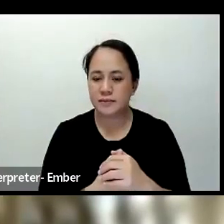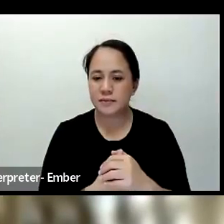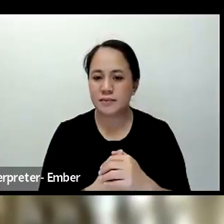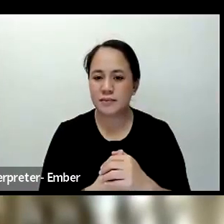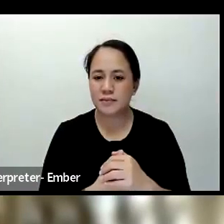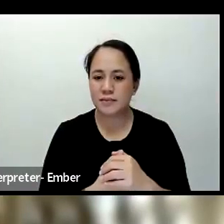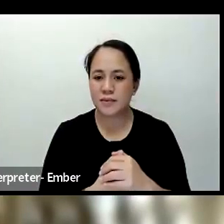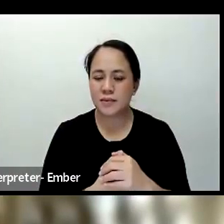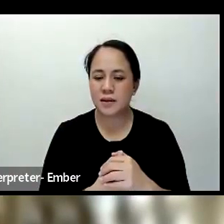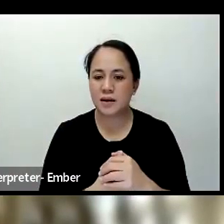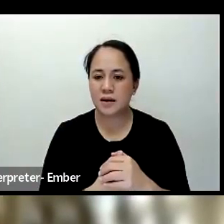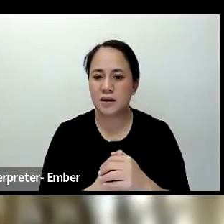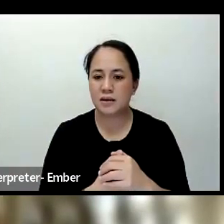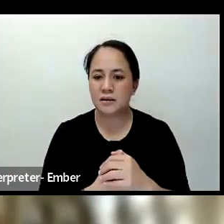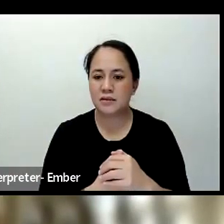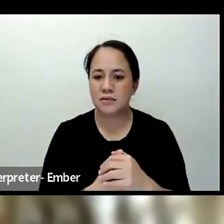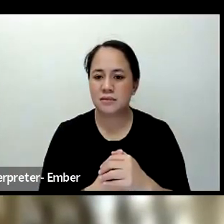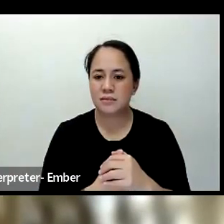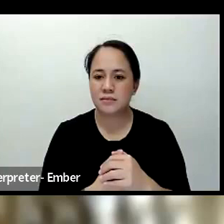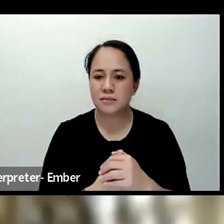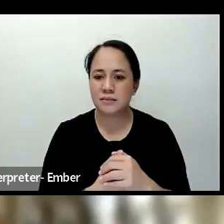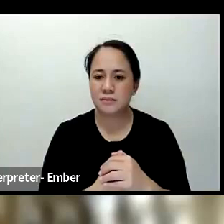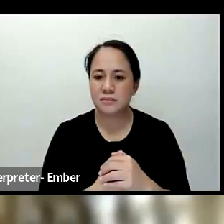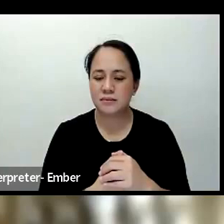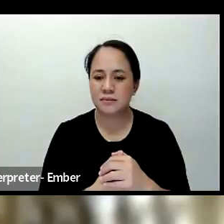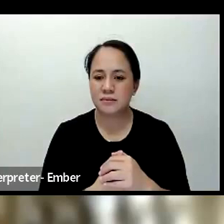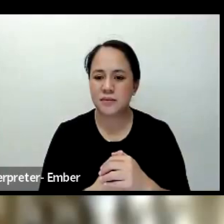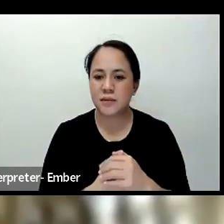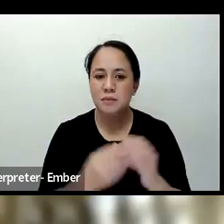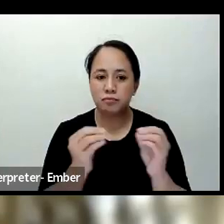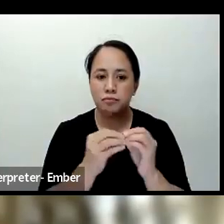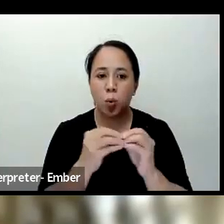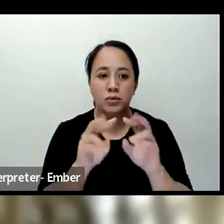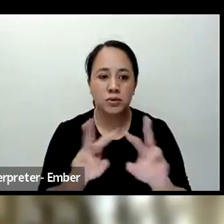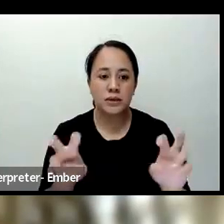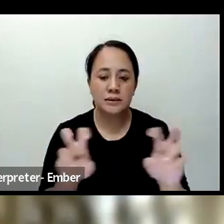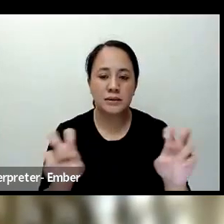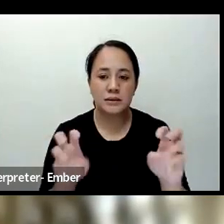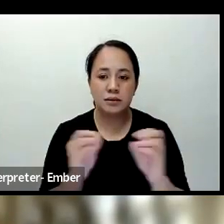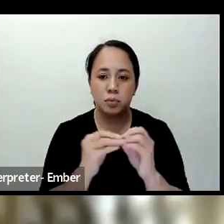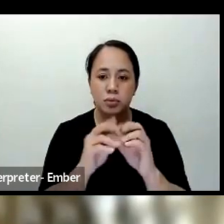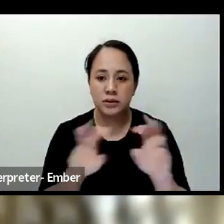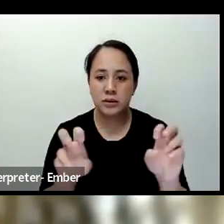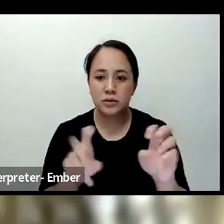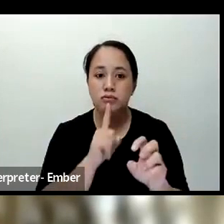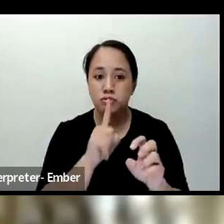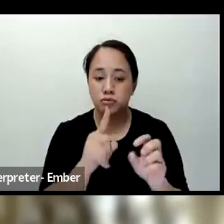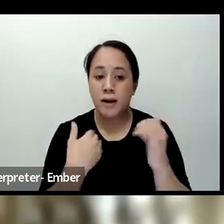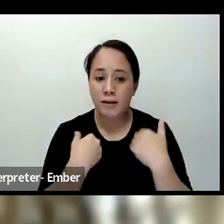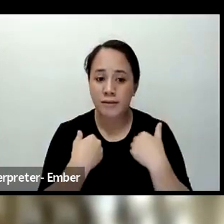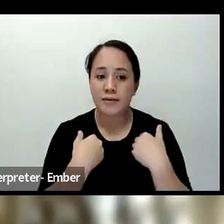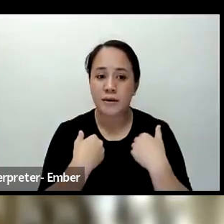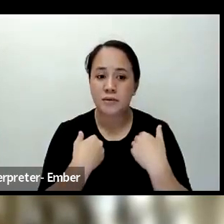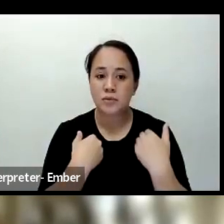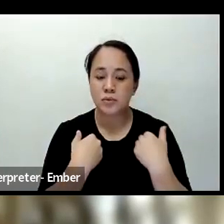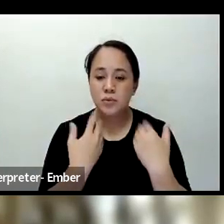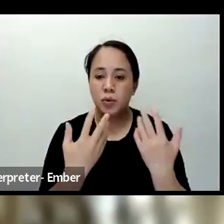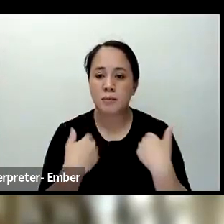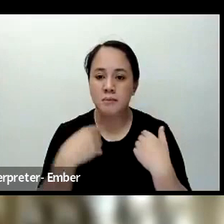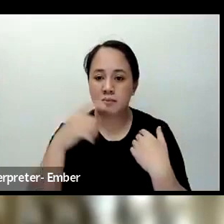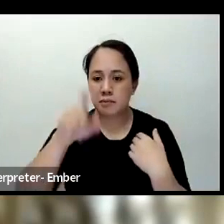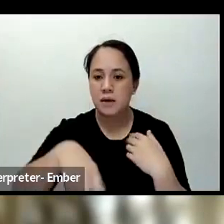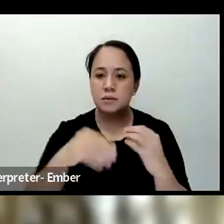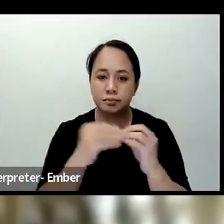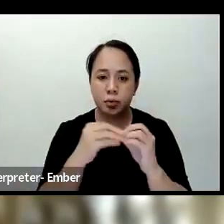in layman's term, more studies. If there really is, there should be more